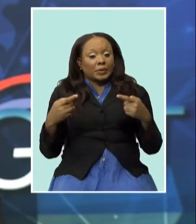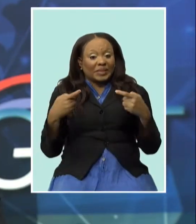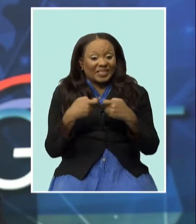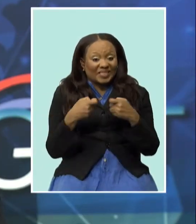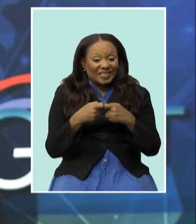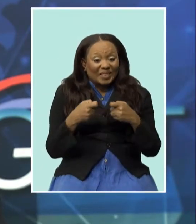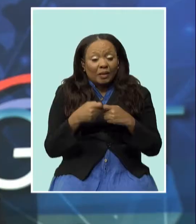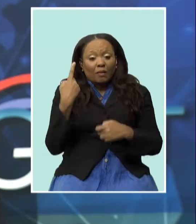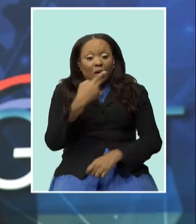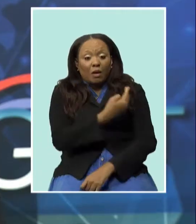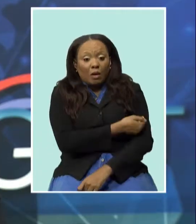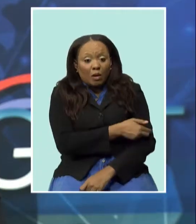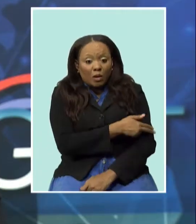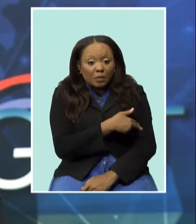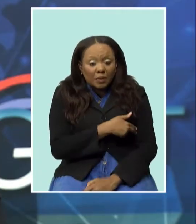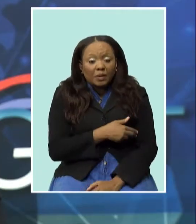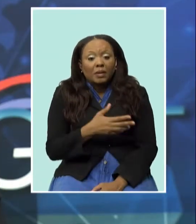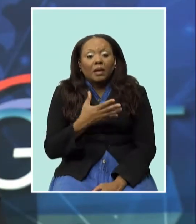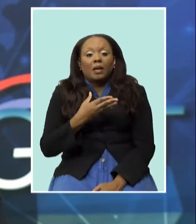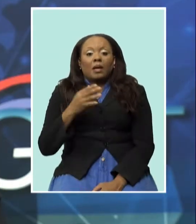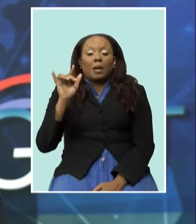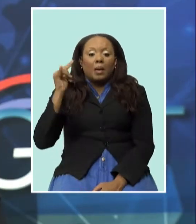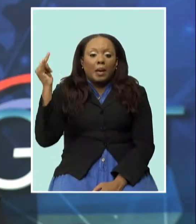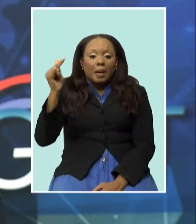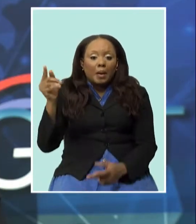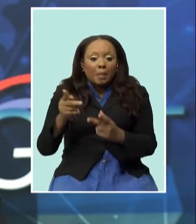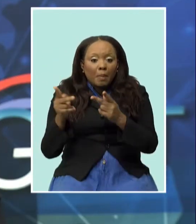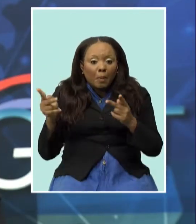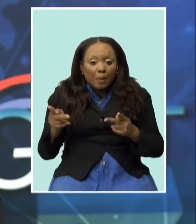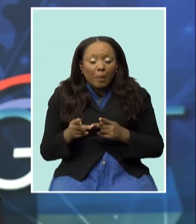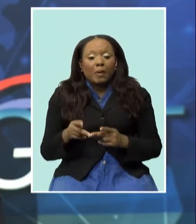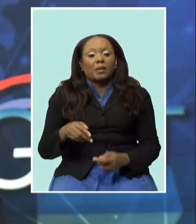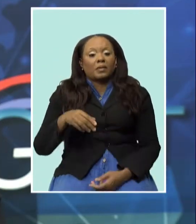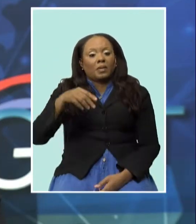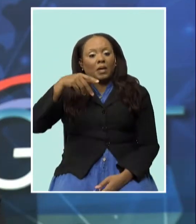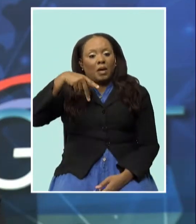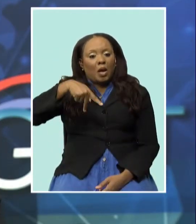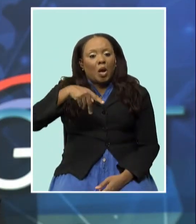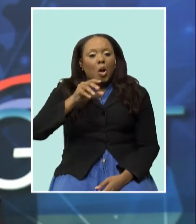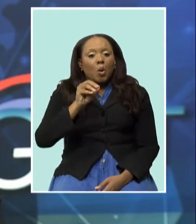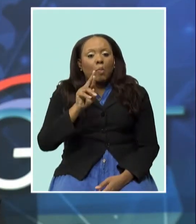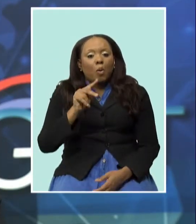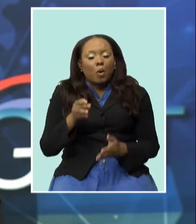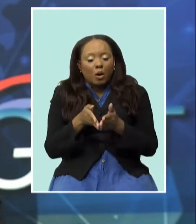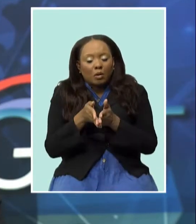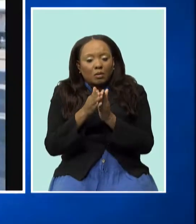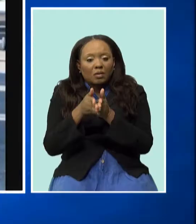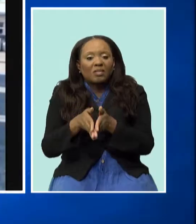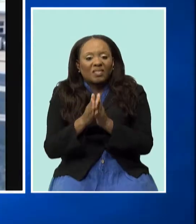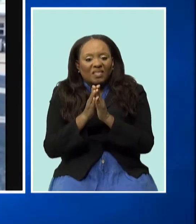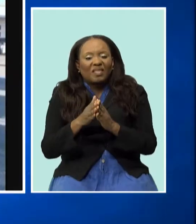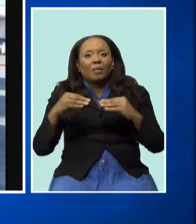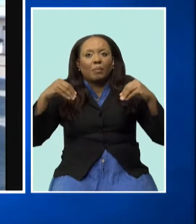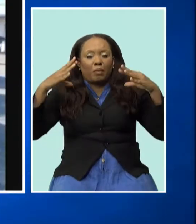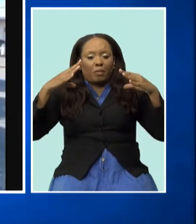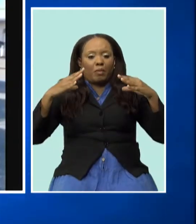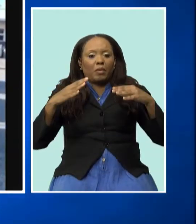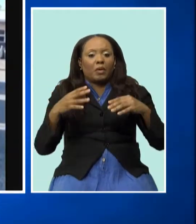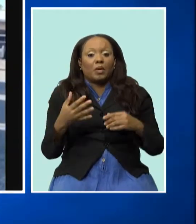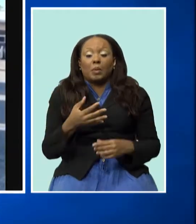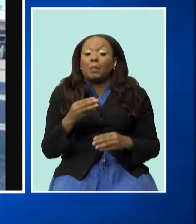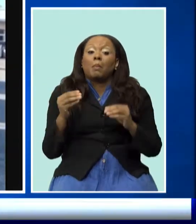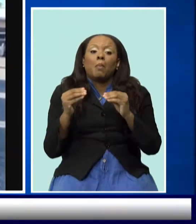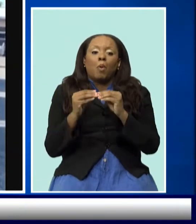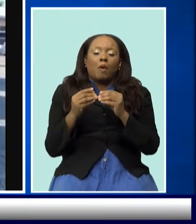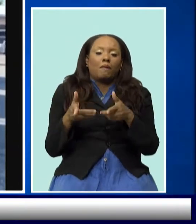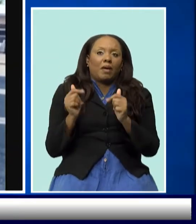restore electricity at the hospital and the island's ports of entry in short order. Granny Adams International